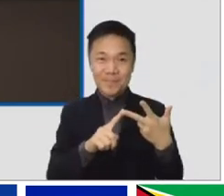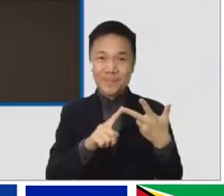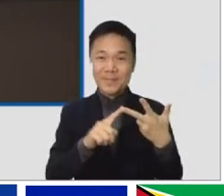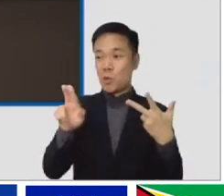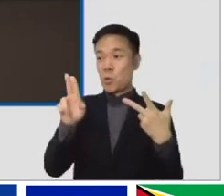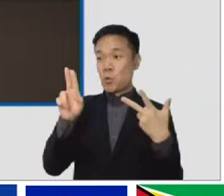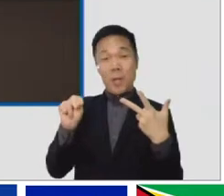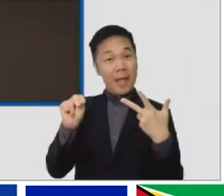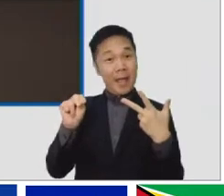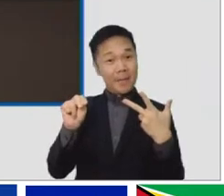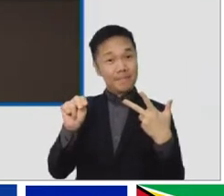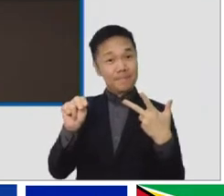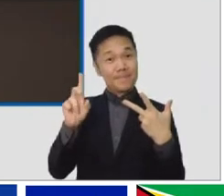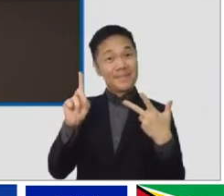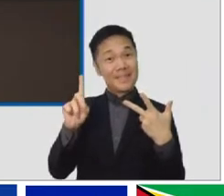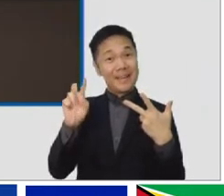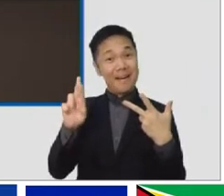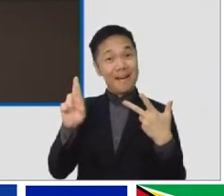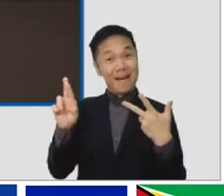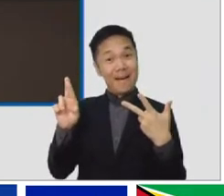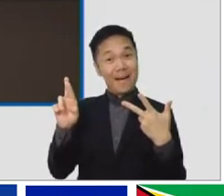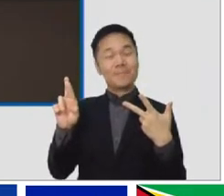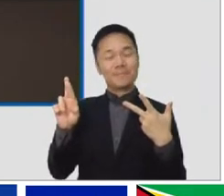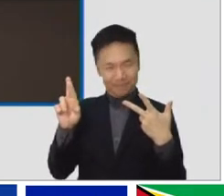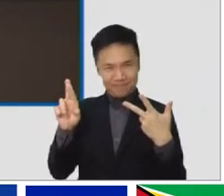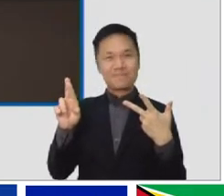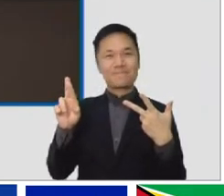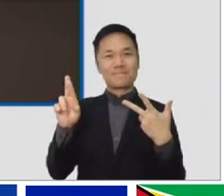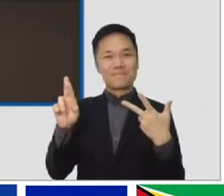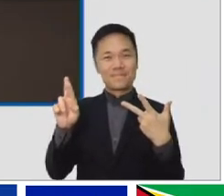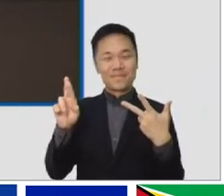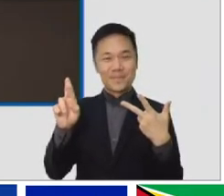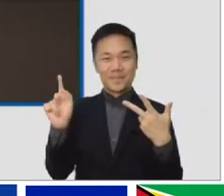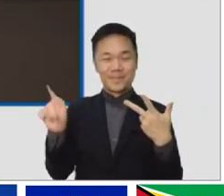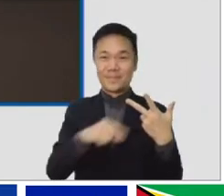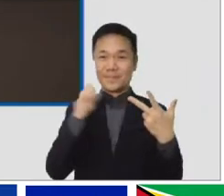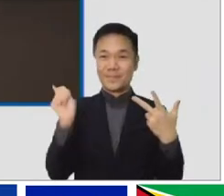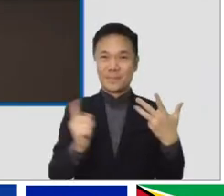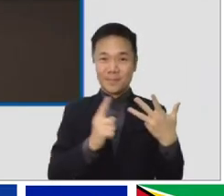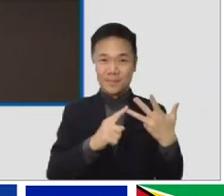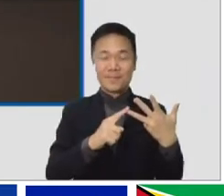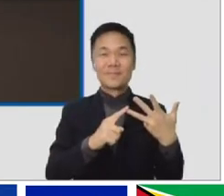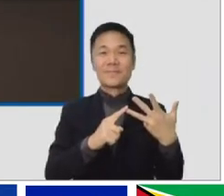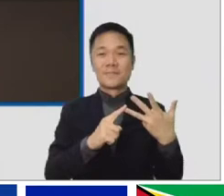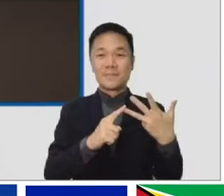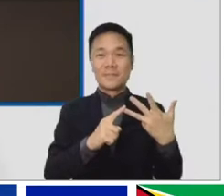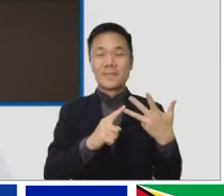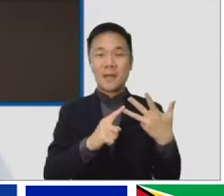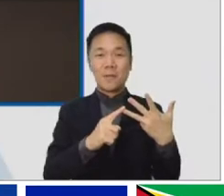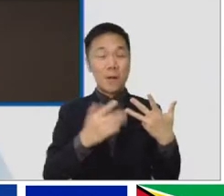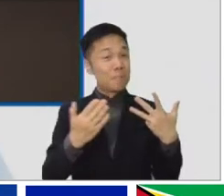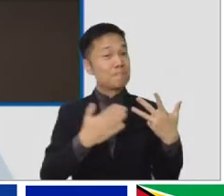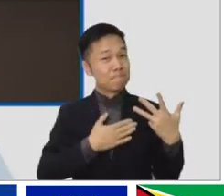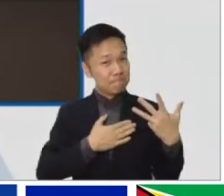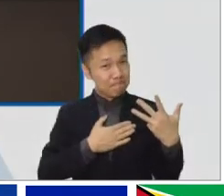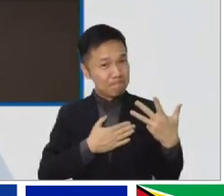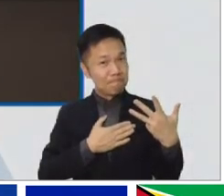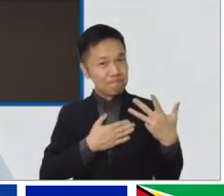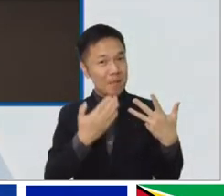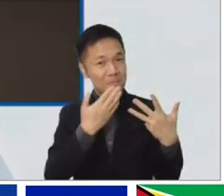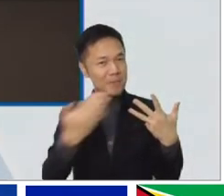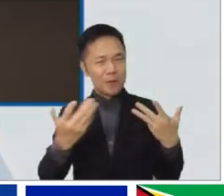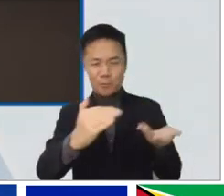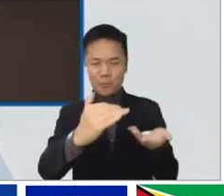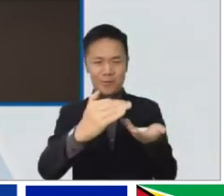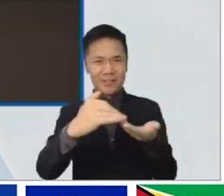Reduction, UNDRR. We'd also like to acknowledge our other partner groups as well as donors, in particular,